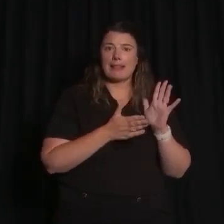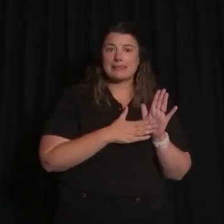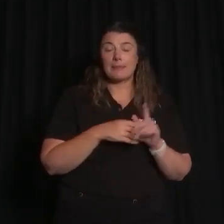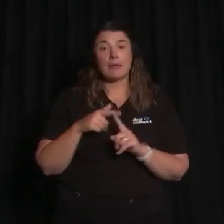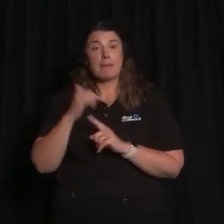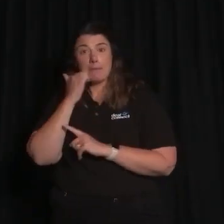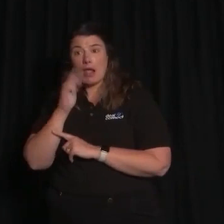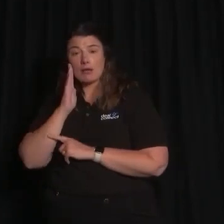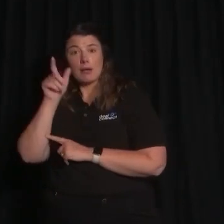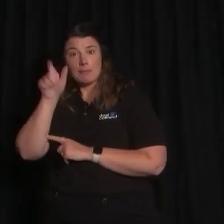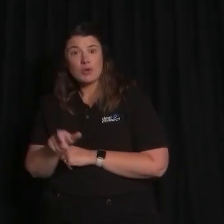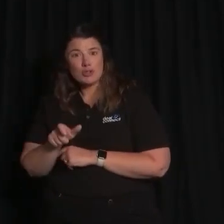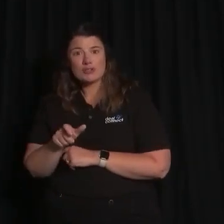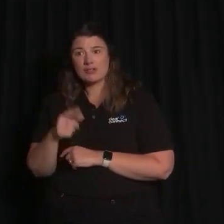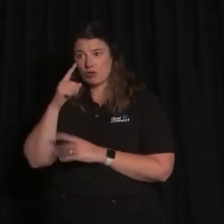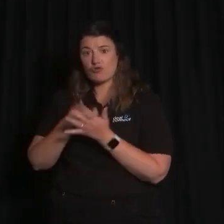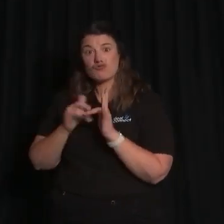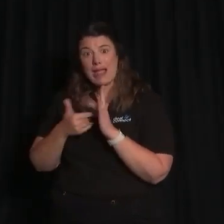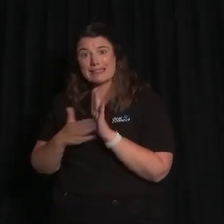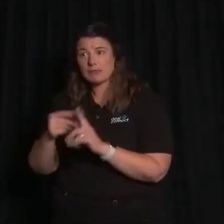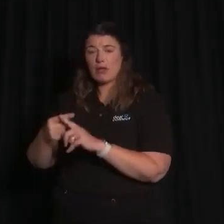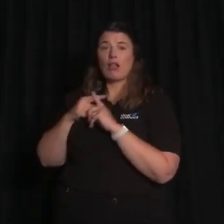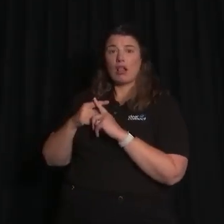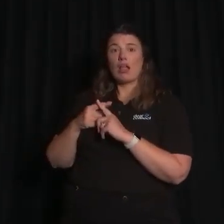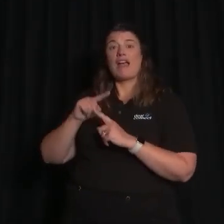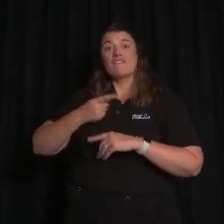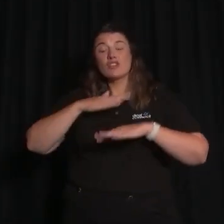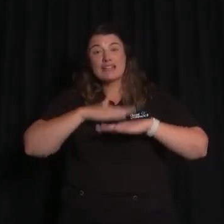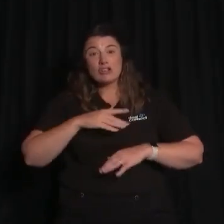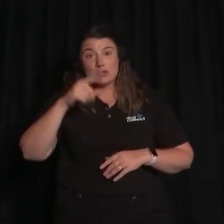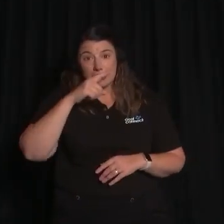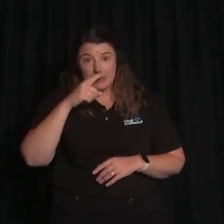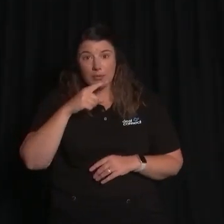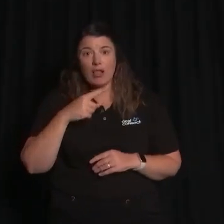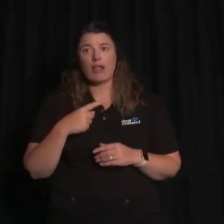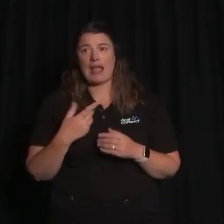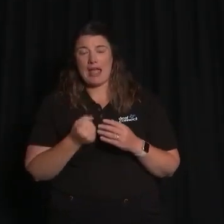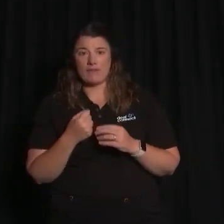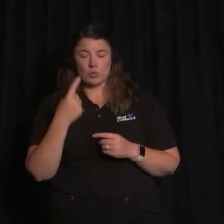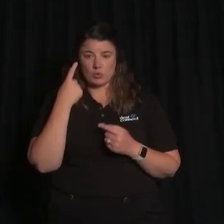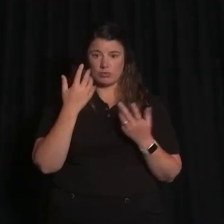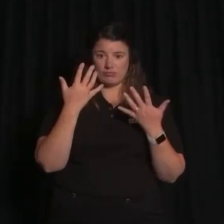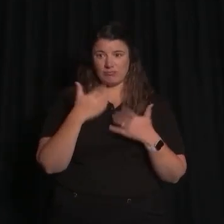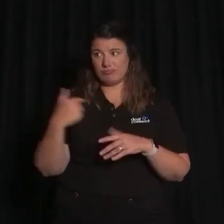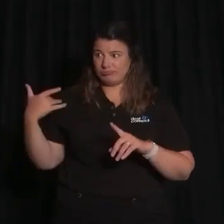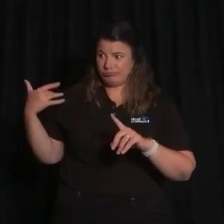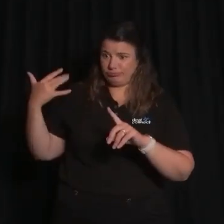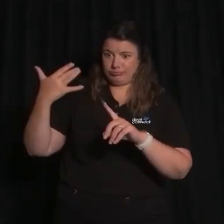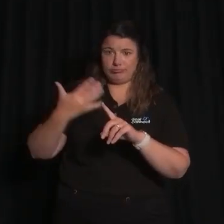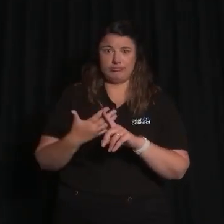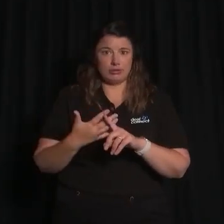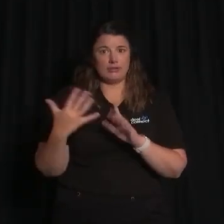color also grappling with racism, and of course First Nations people battling and wading through centuries